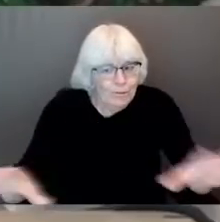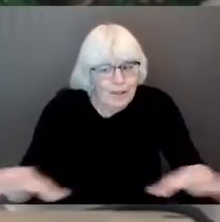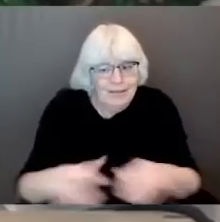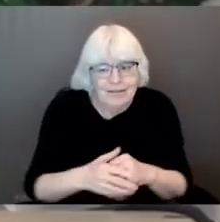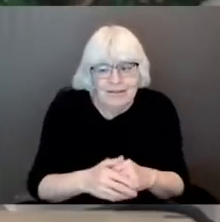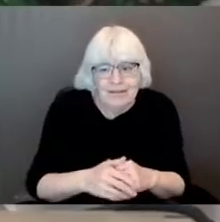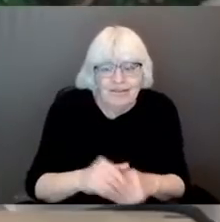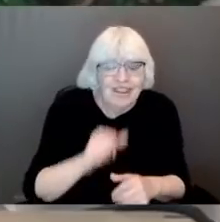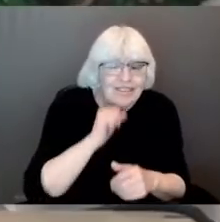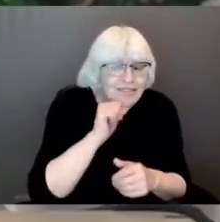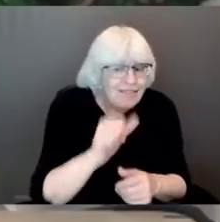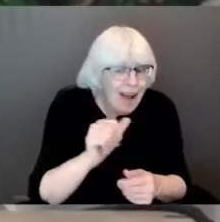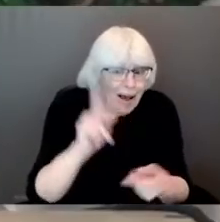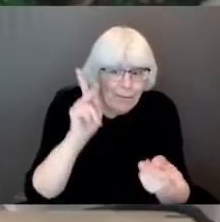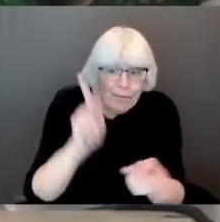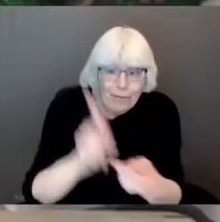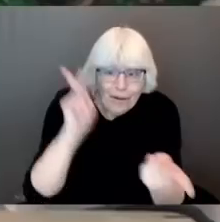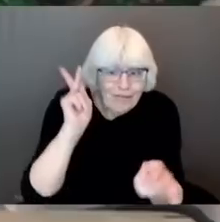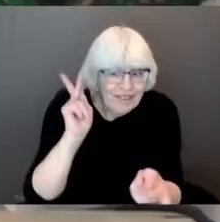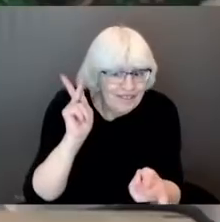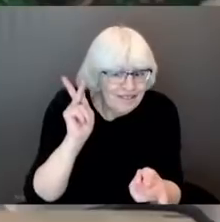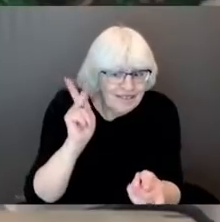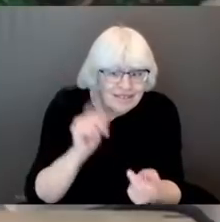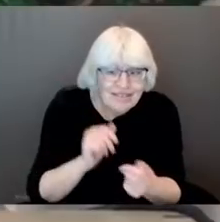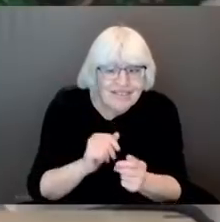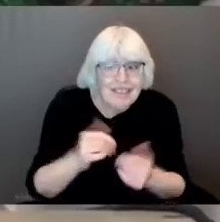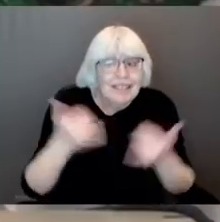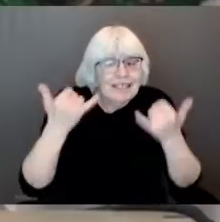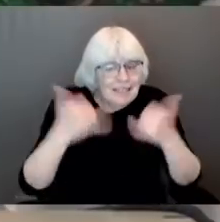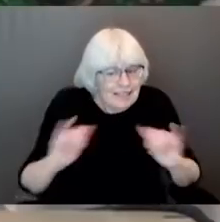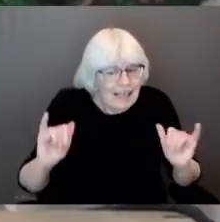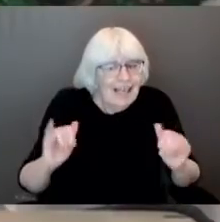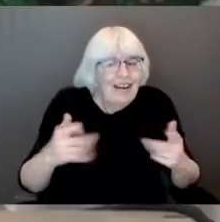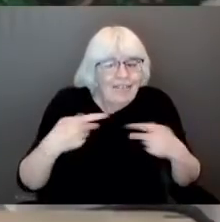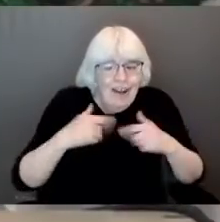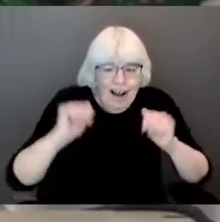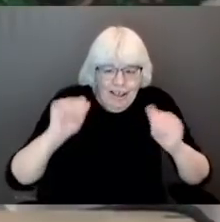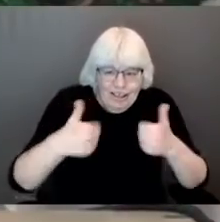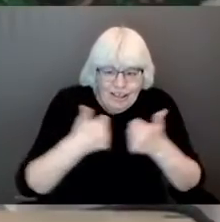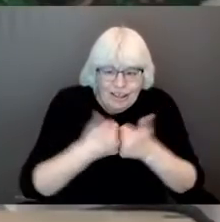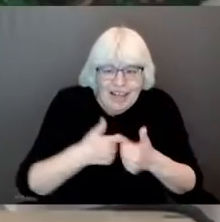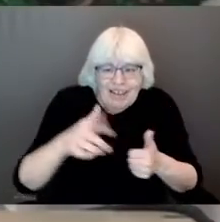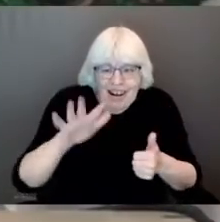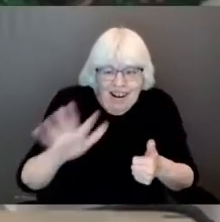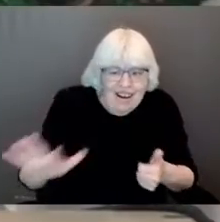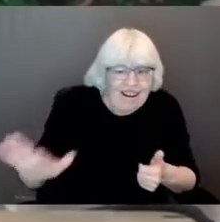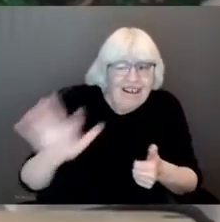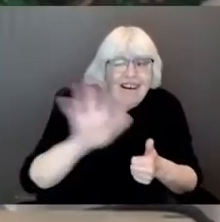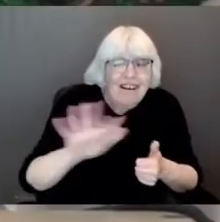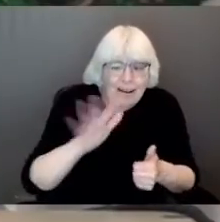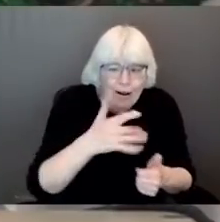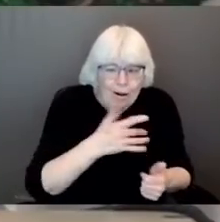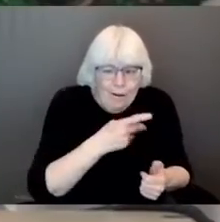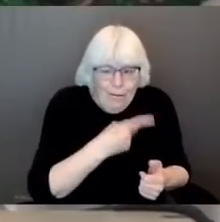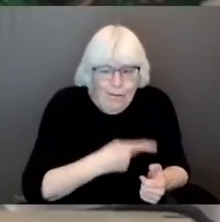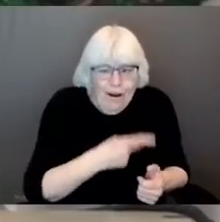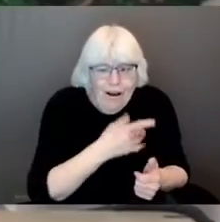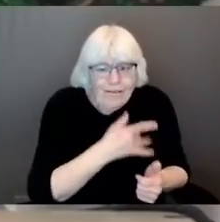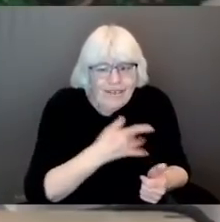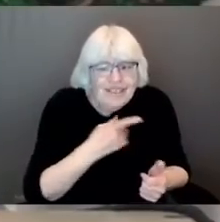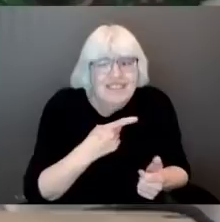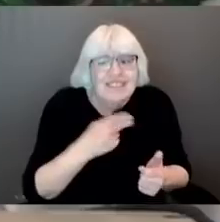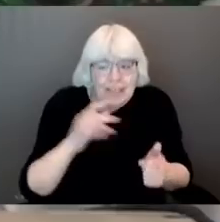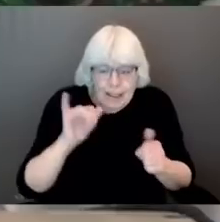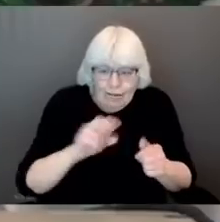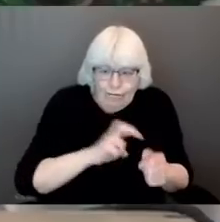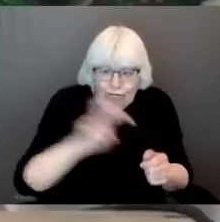are challenges with larger provinces when it pertains to travel back and forth, but I think it's probably